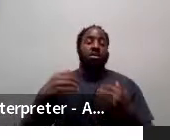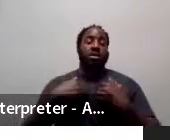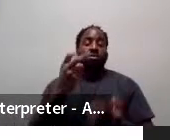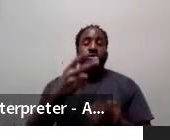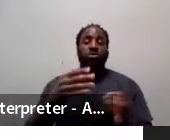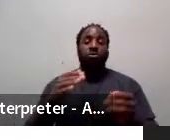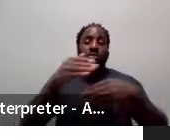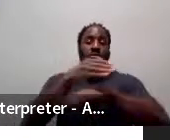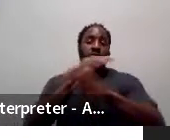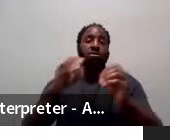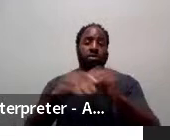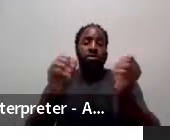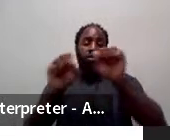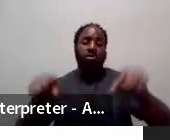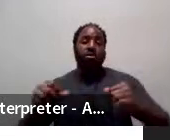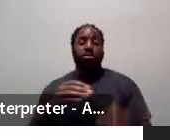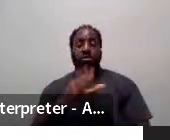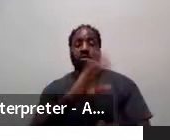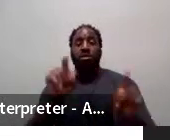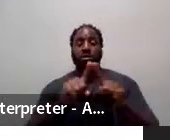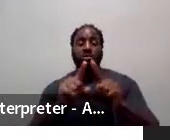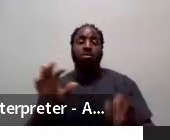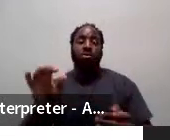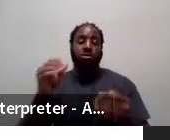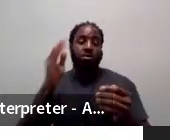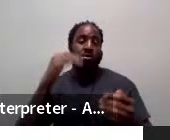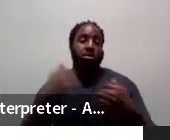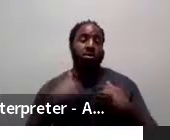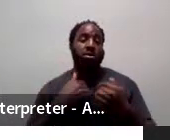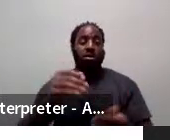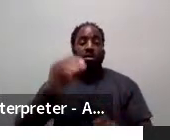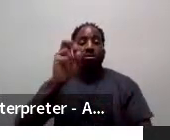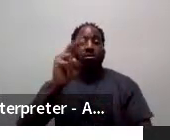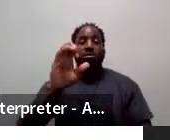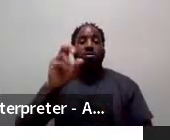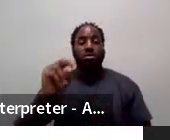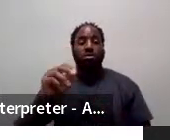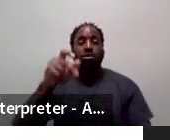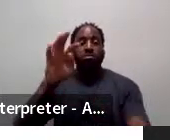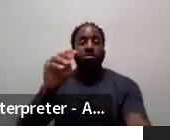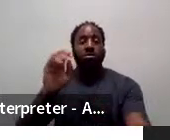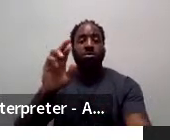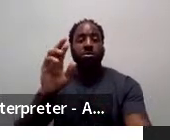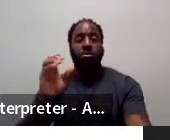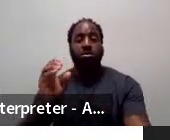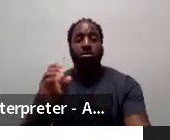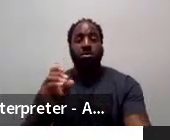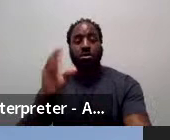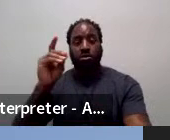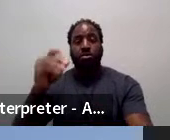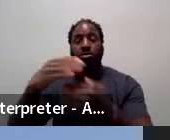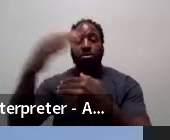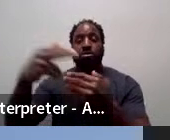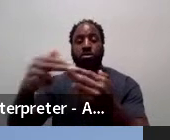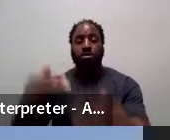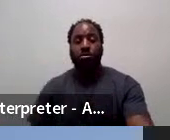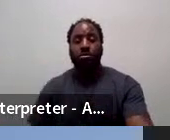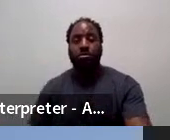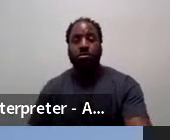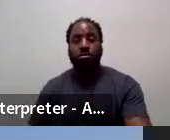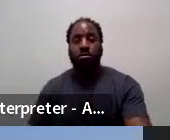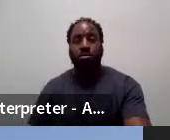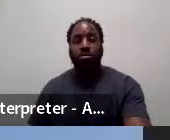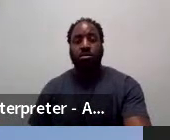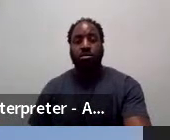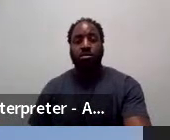East Tremont Avenue, as well as from Unionport Road. Next slide. This